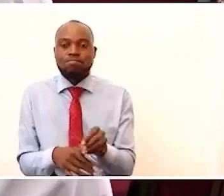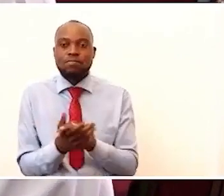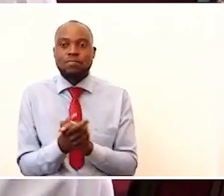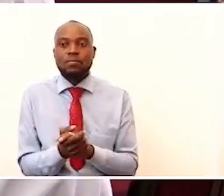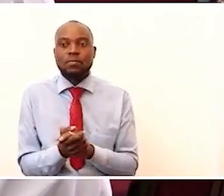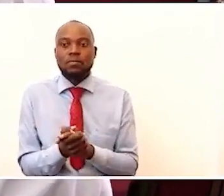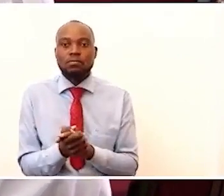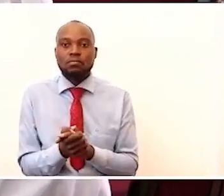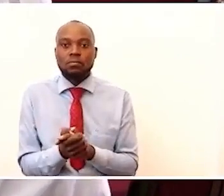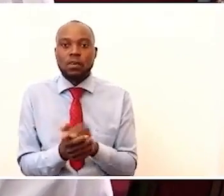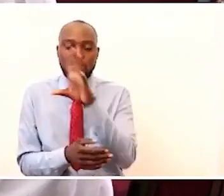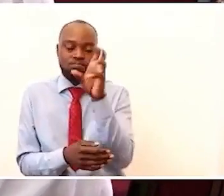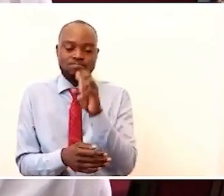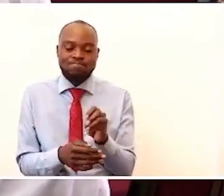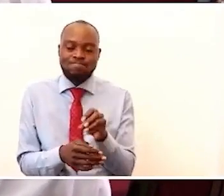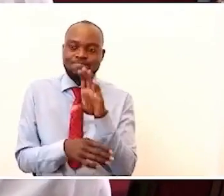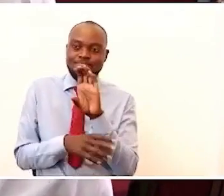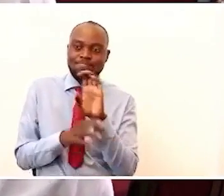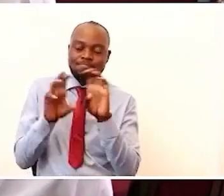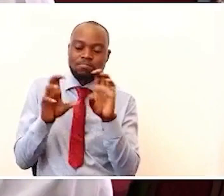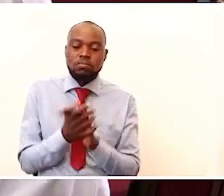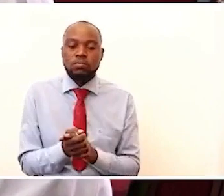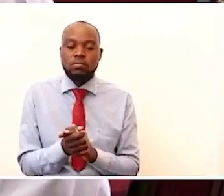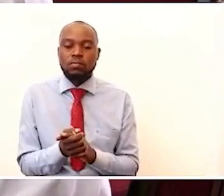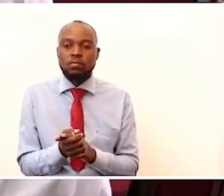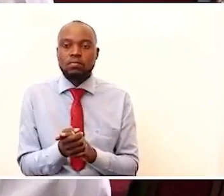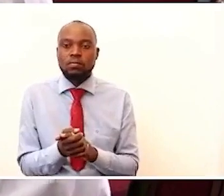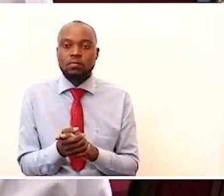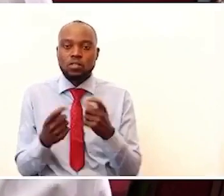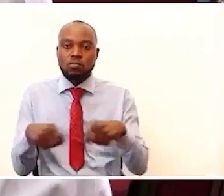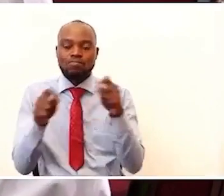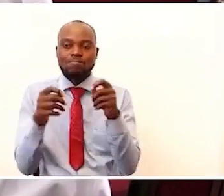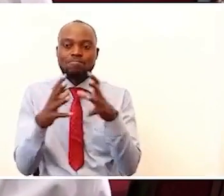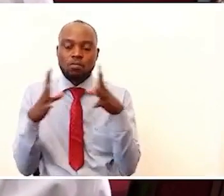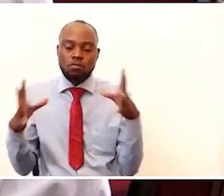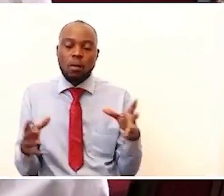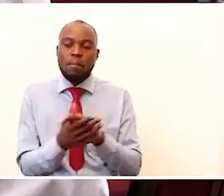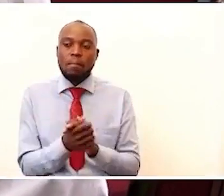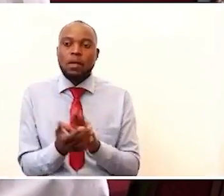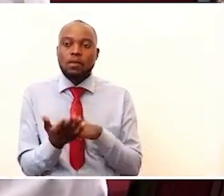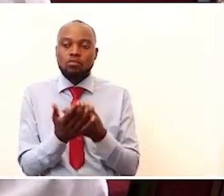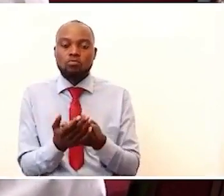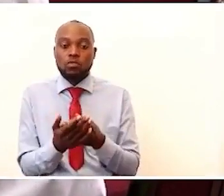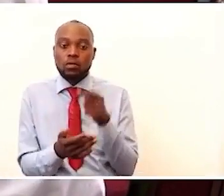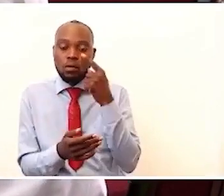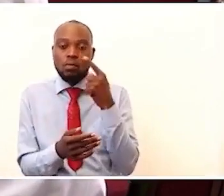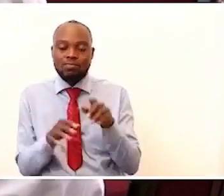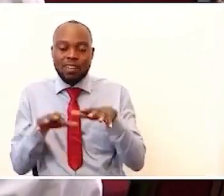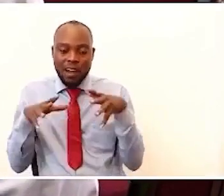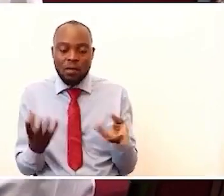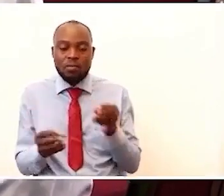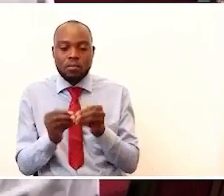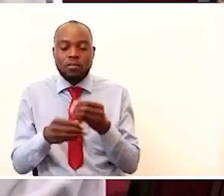surely the African continental free trade area is the most important base for that, because without that, how are we going to get trade across